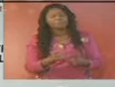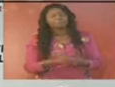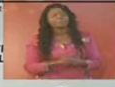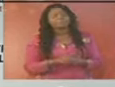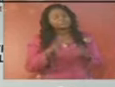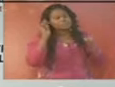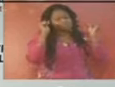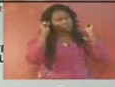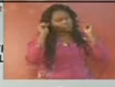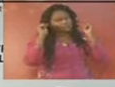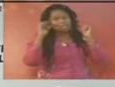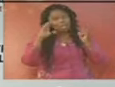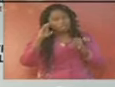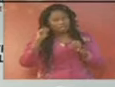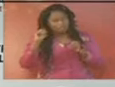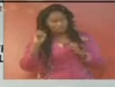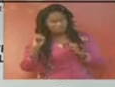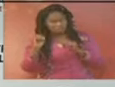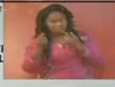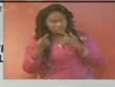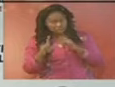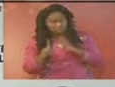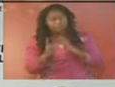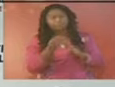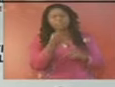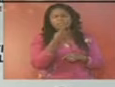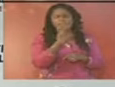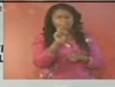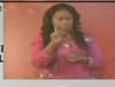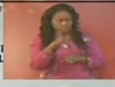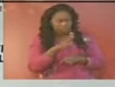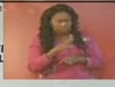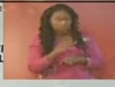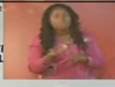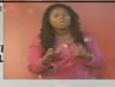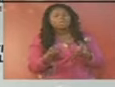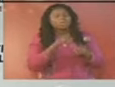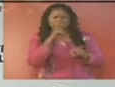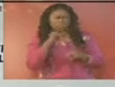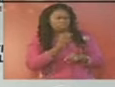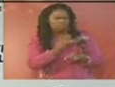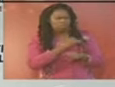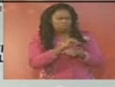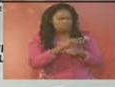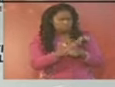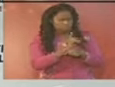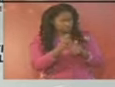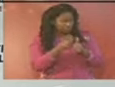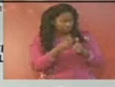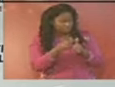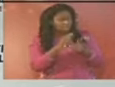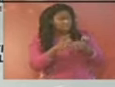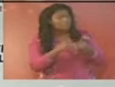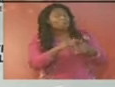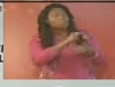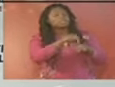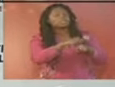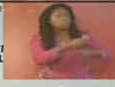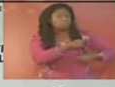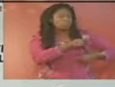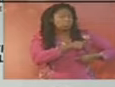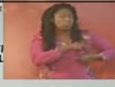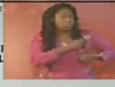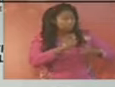The Ministry of Health will get involved with regards to the quarantine period. So through the offices of the CMOHs in various